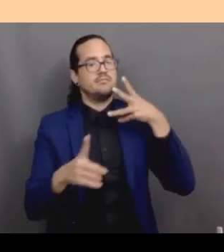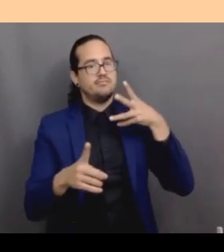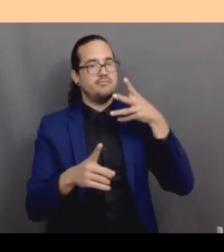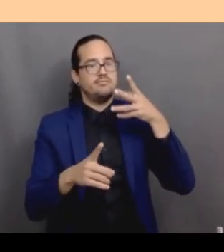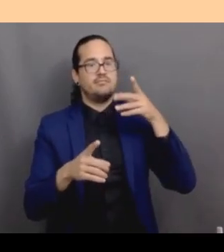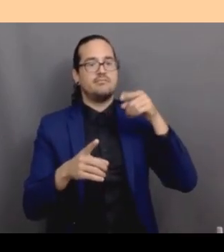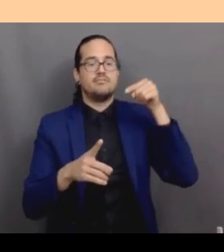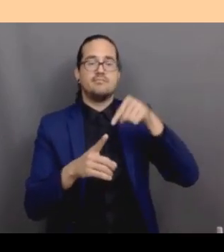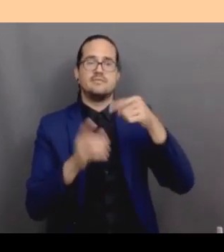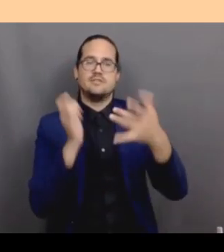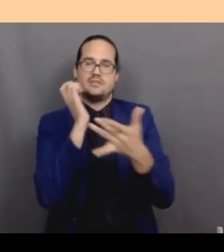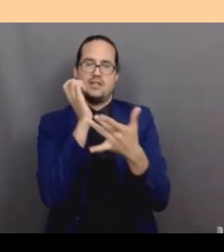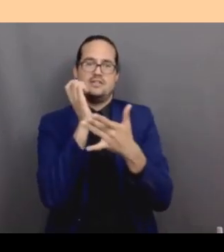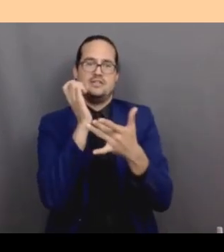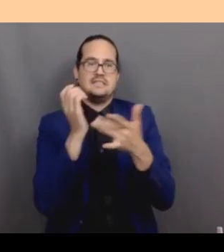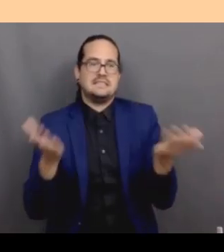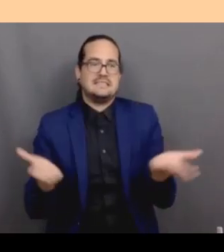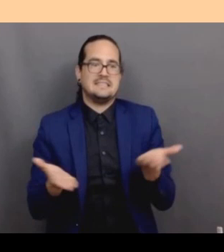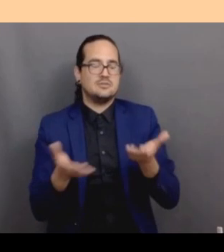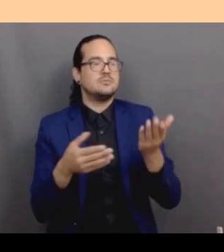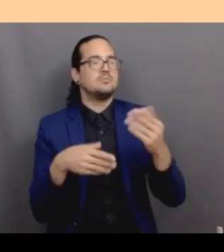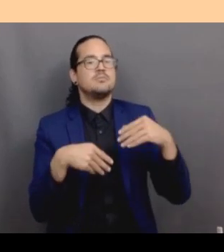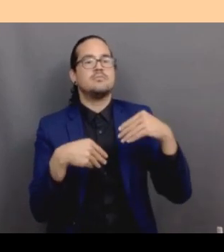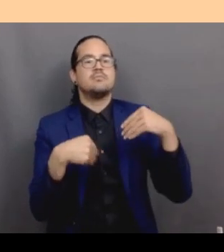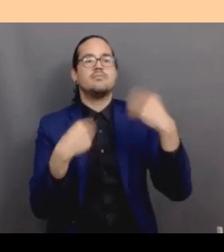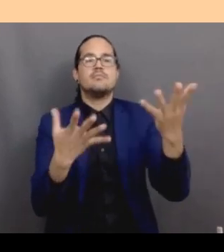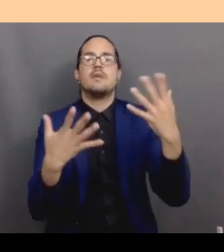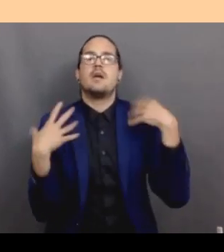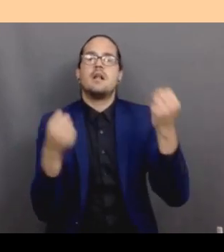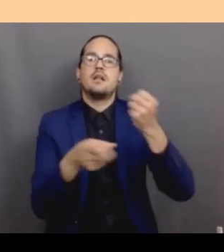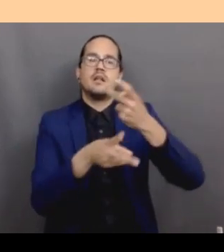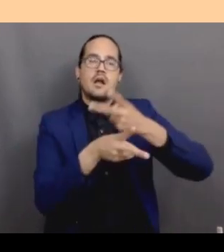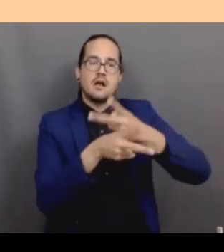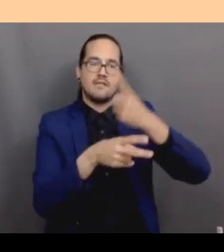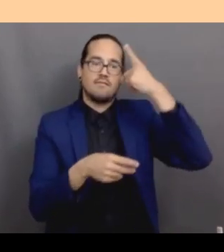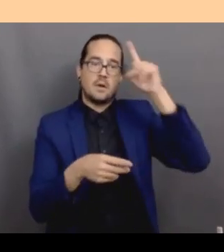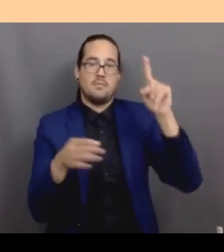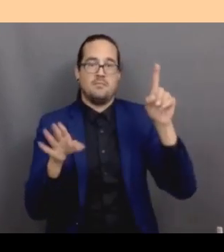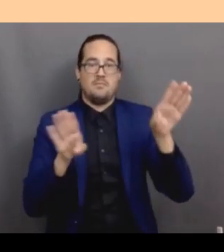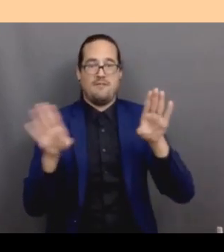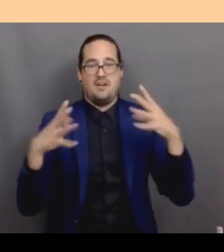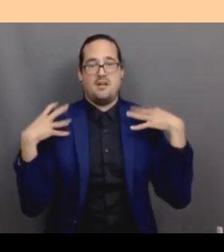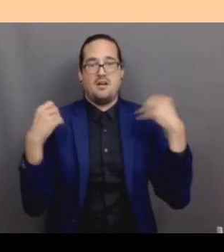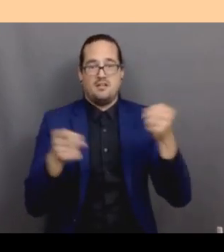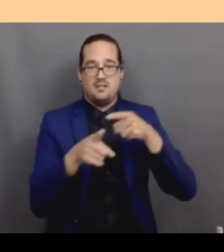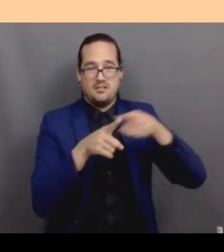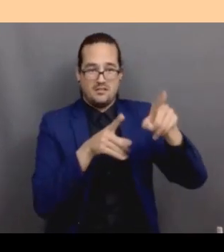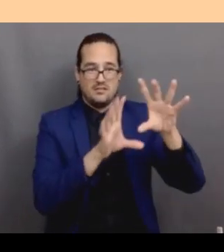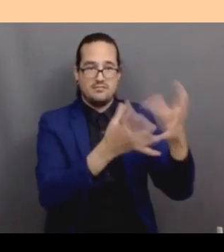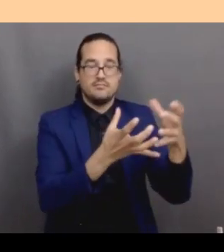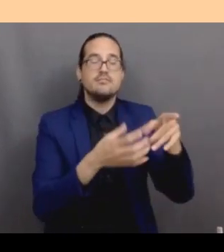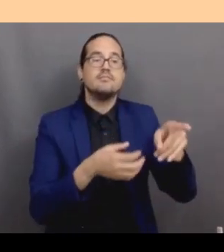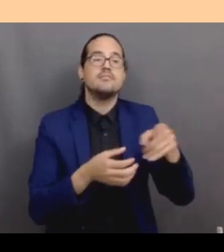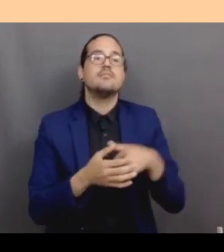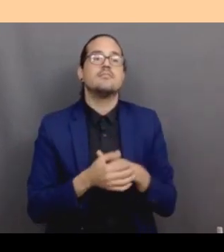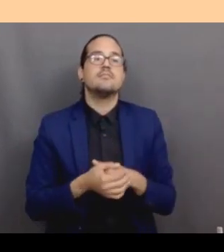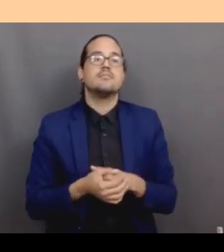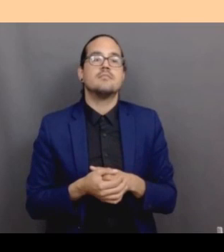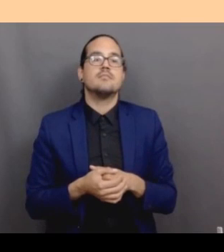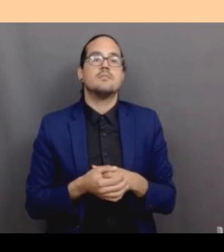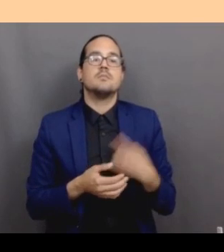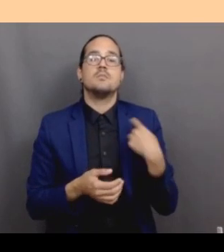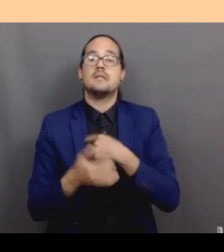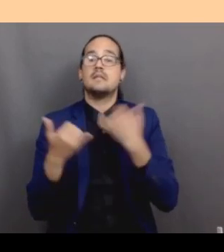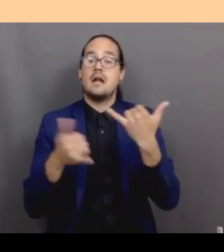in behavioral health. We have really done a lot of work with telemedicine that we, had only touched the